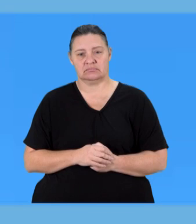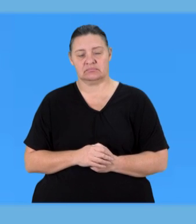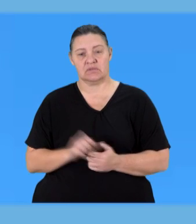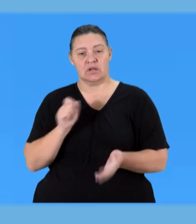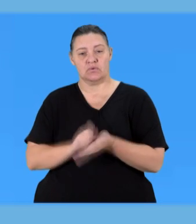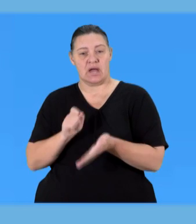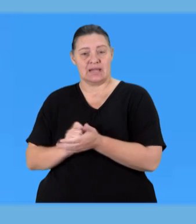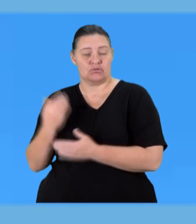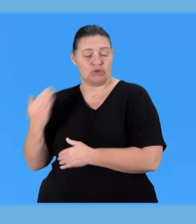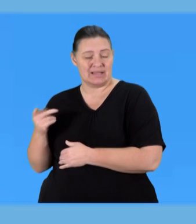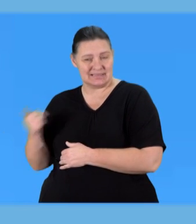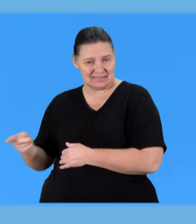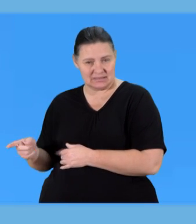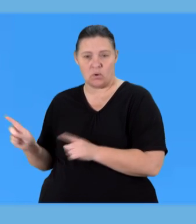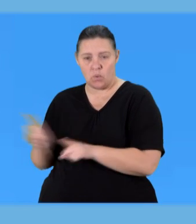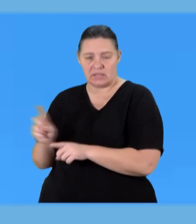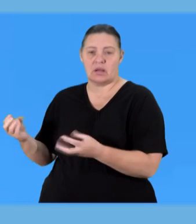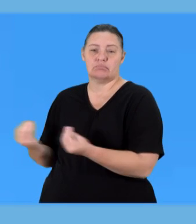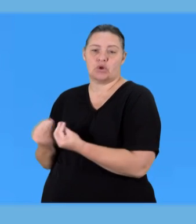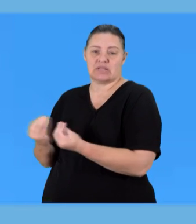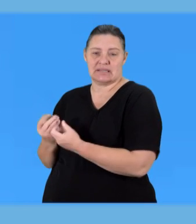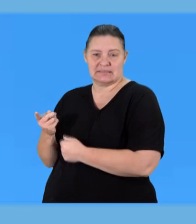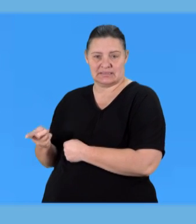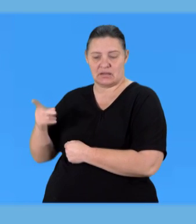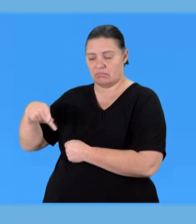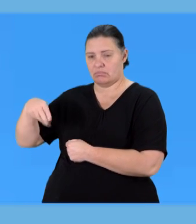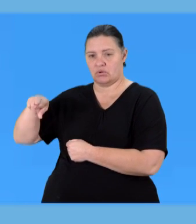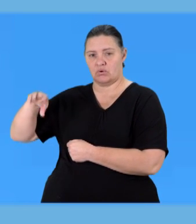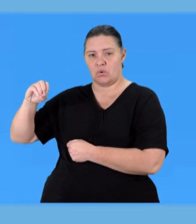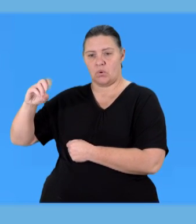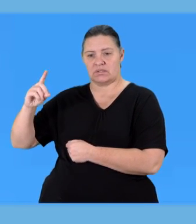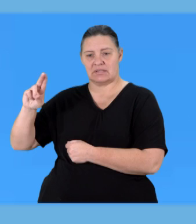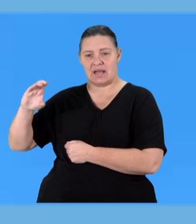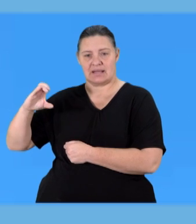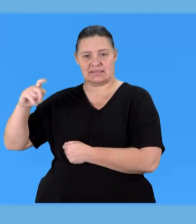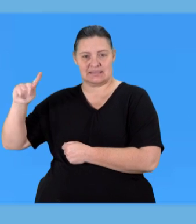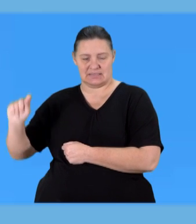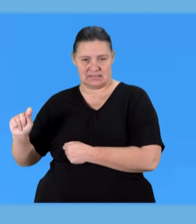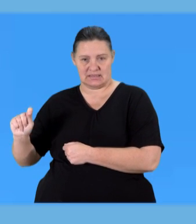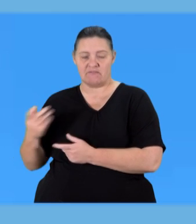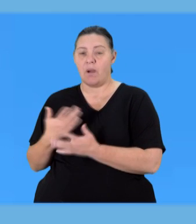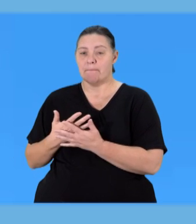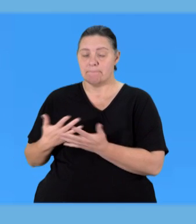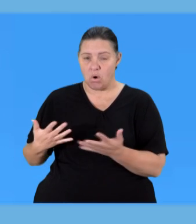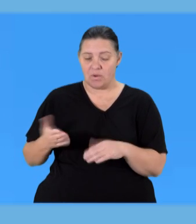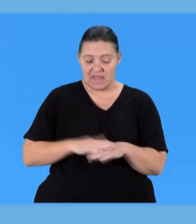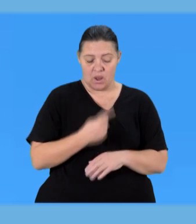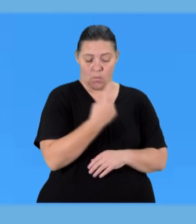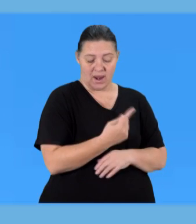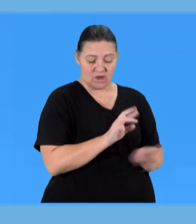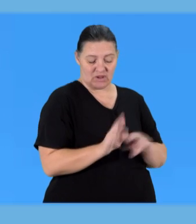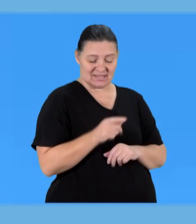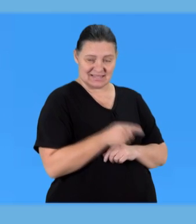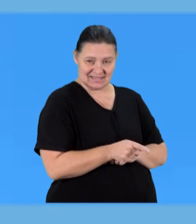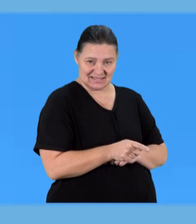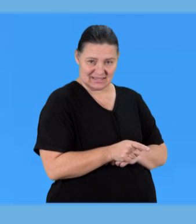And what is written on the right-hand side, that's our product. And you know that if we have more than one reactant or more than one